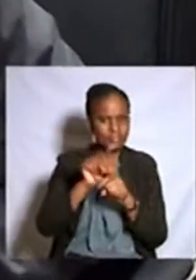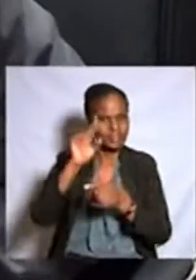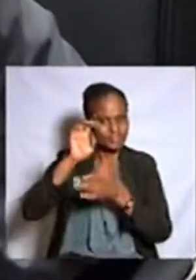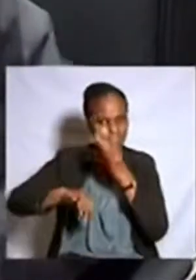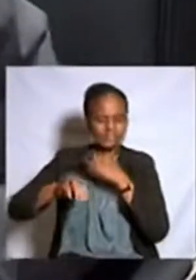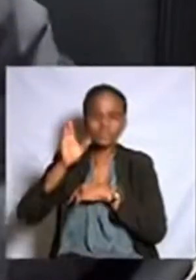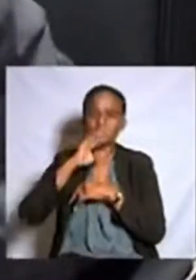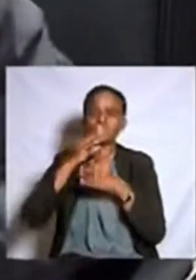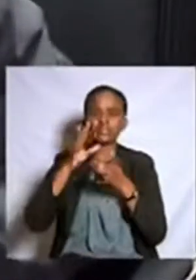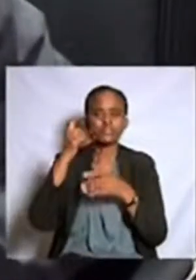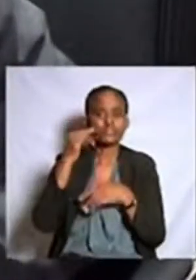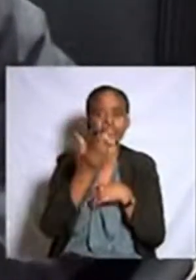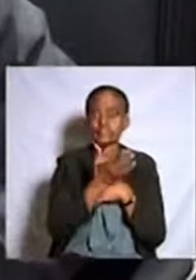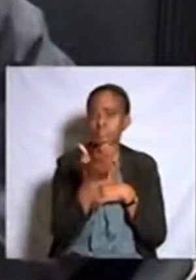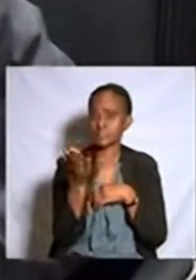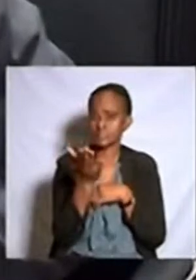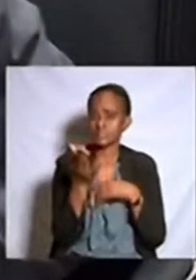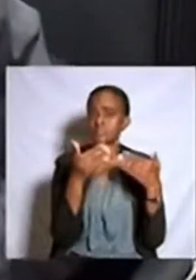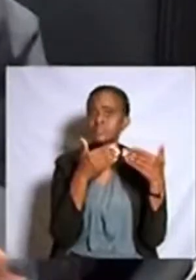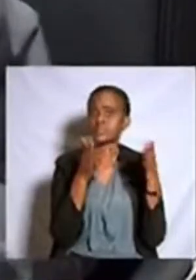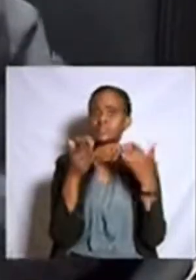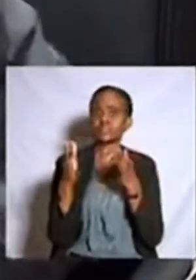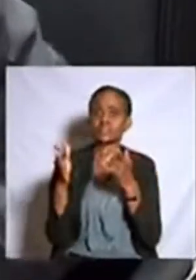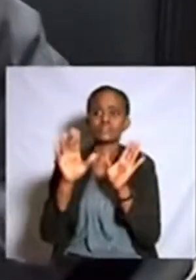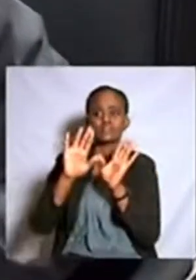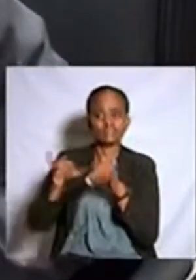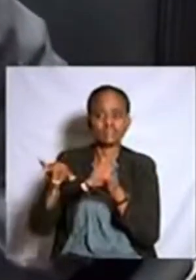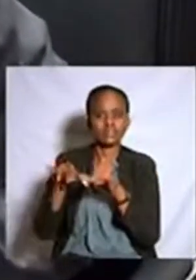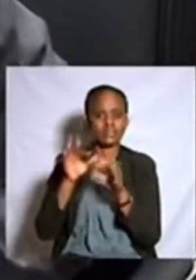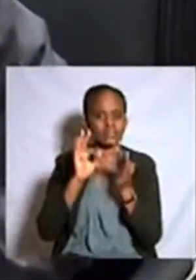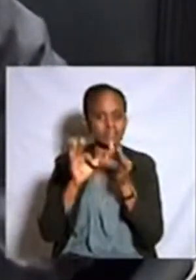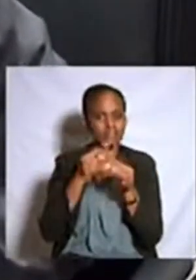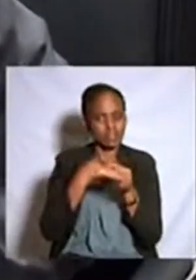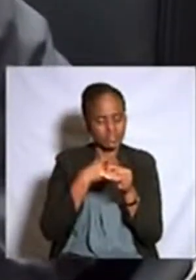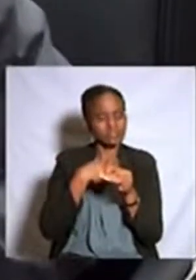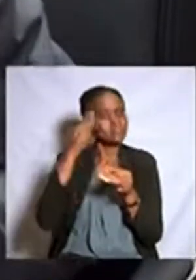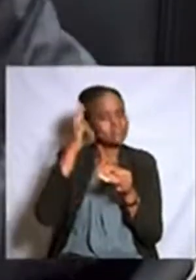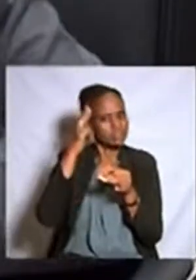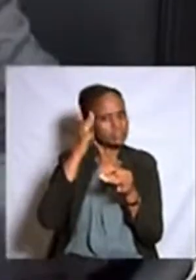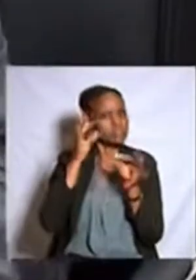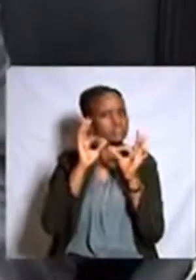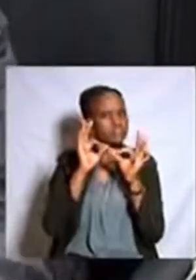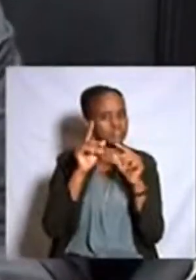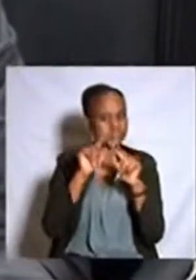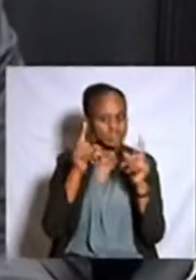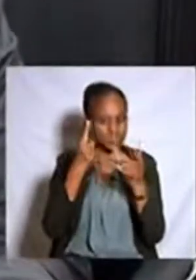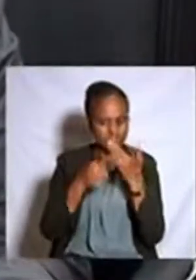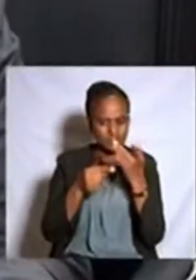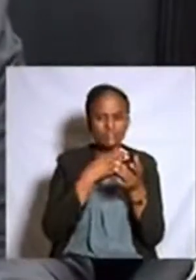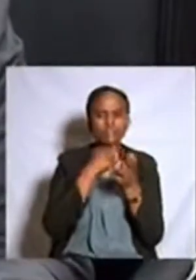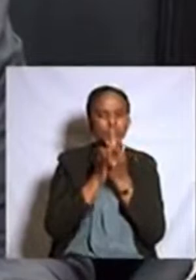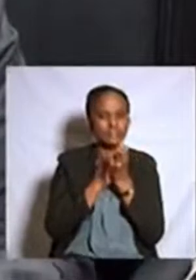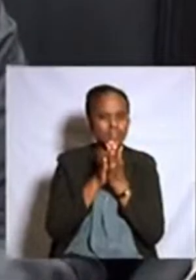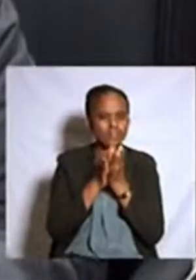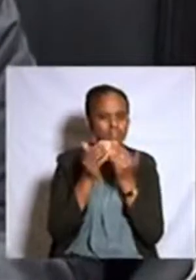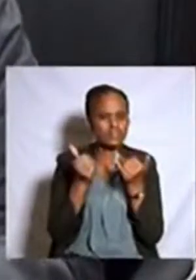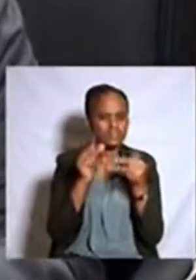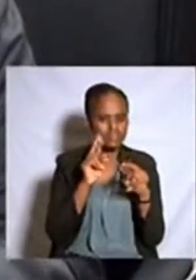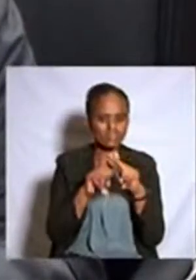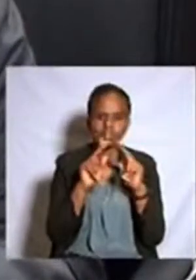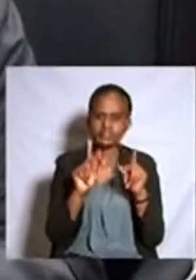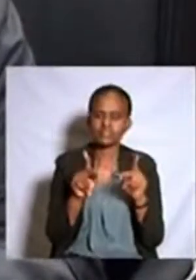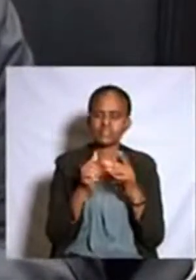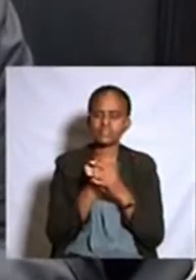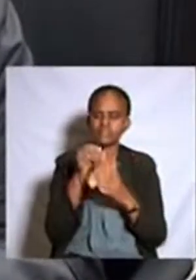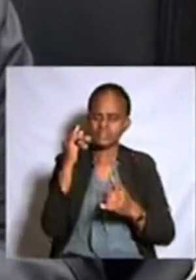in order for it to be open-ended, if my memory serves me right. But what is of interest, Chair, is